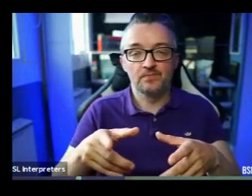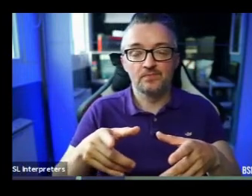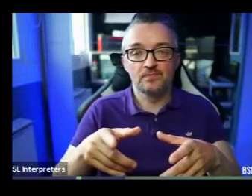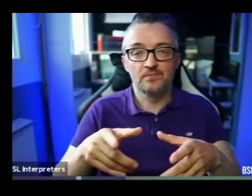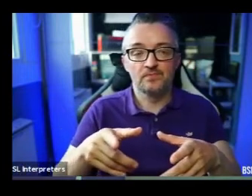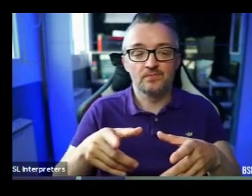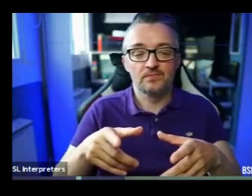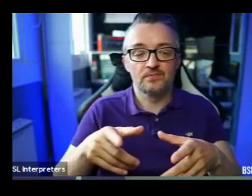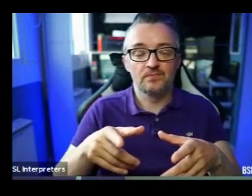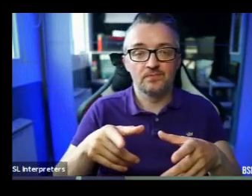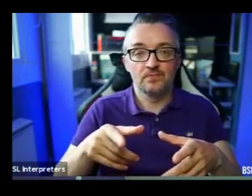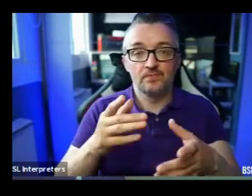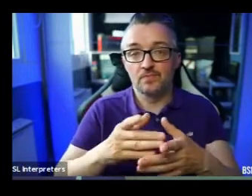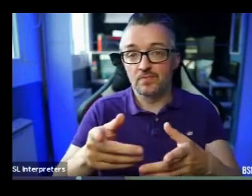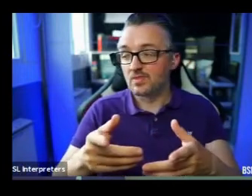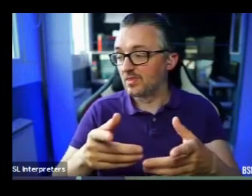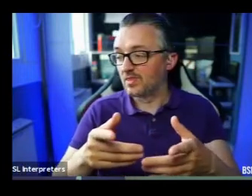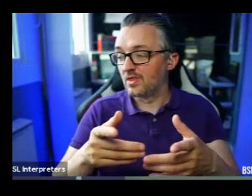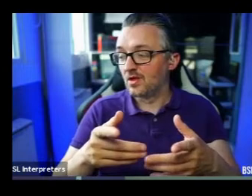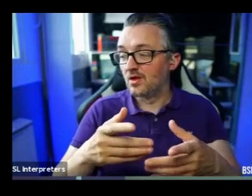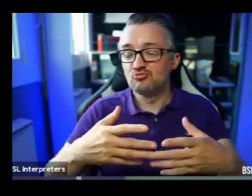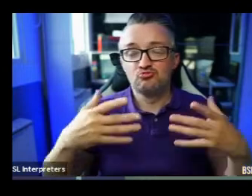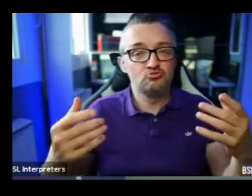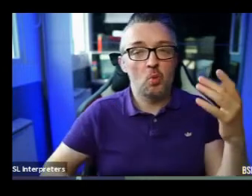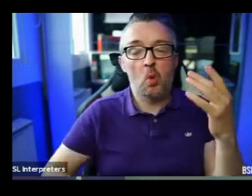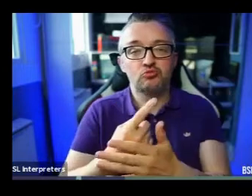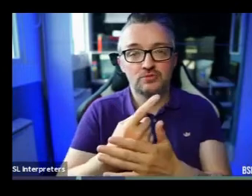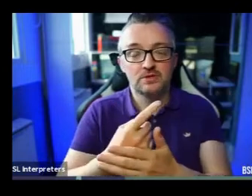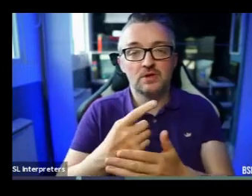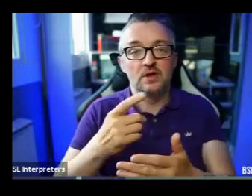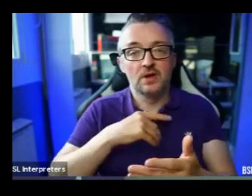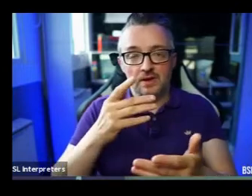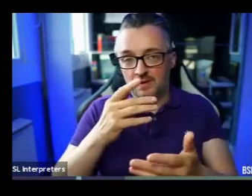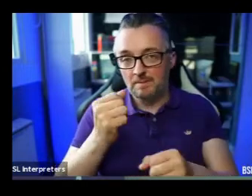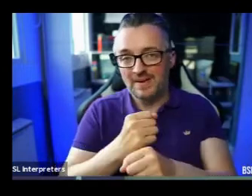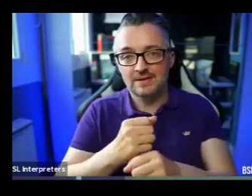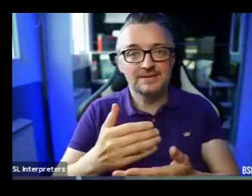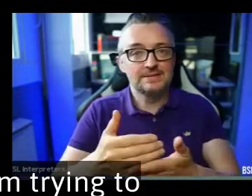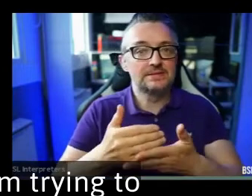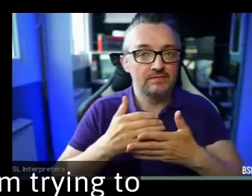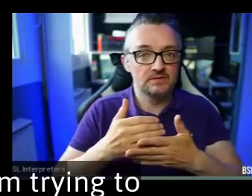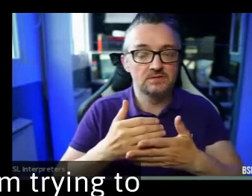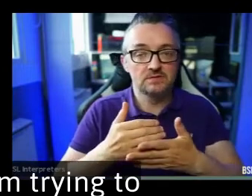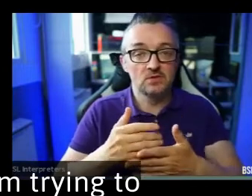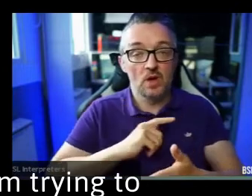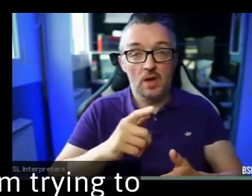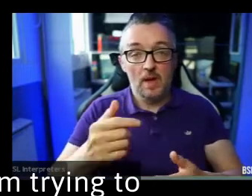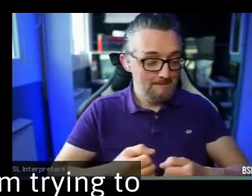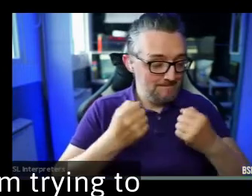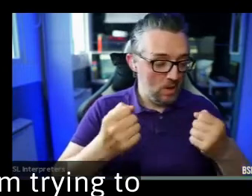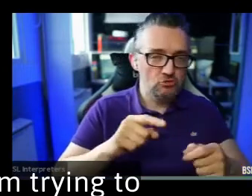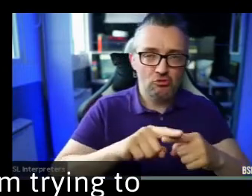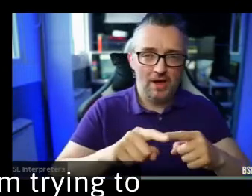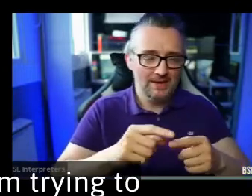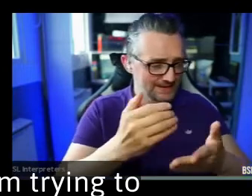better outcomes and better healthcare. Costs are lower, huge opportunity to make savings when you flip the balance of